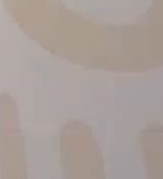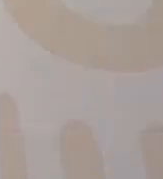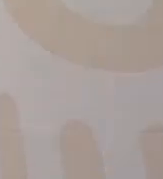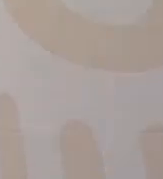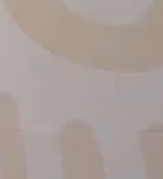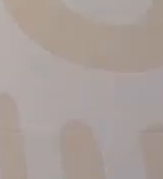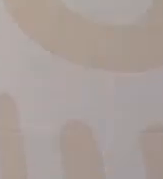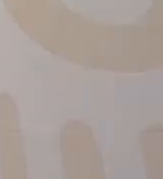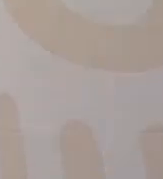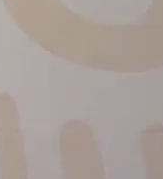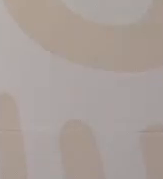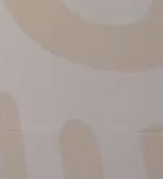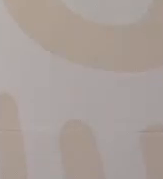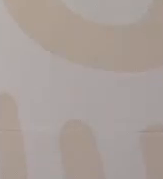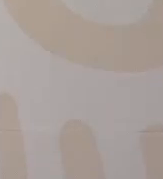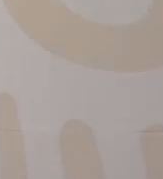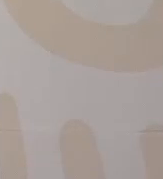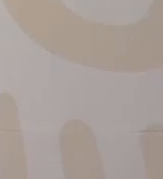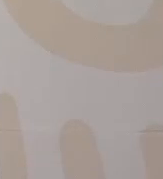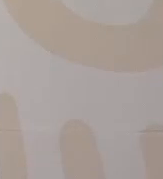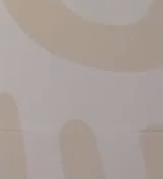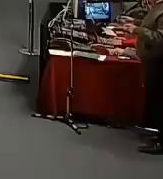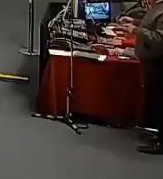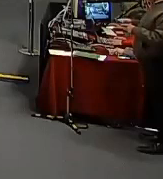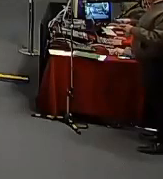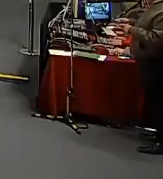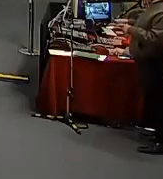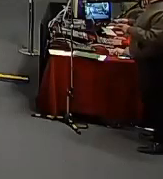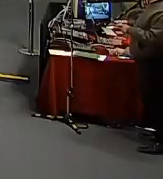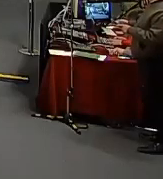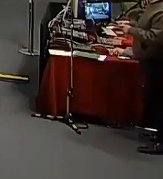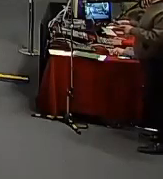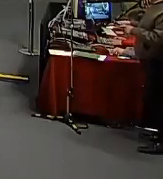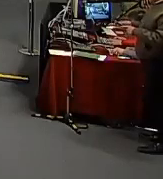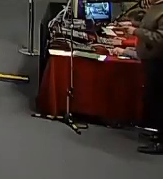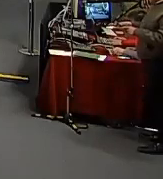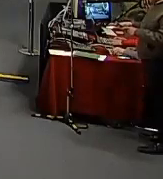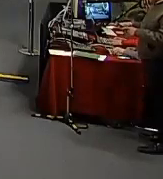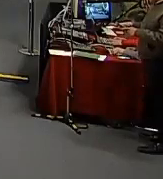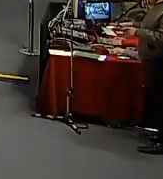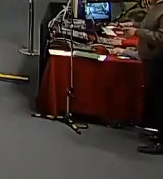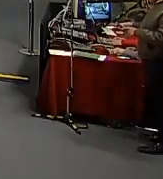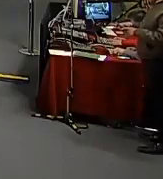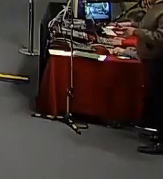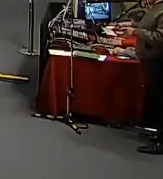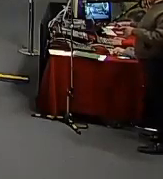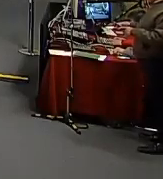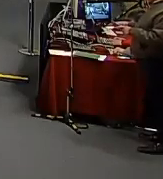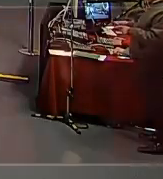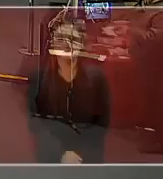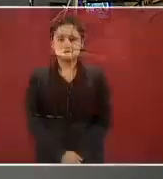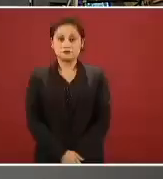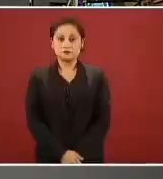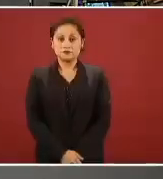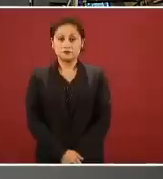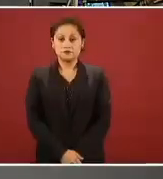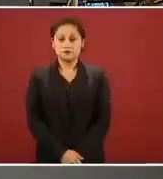en el anonimato. It's left anonymous. No. No. Una segunda pregunta, presidente. Well, the